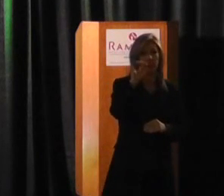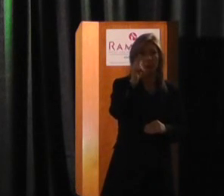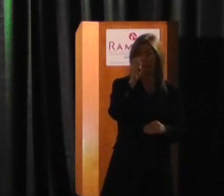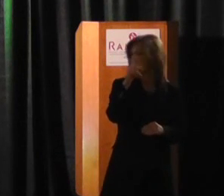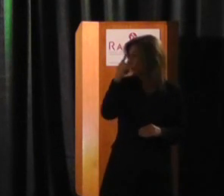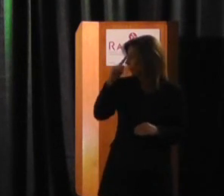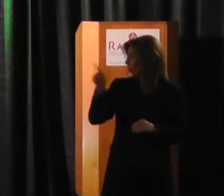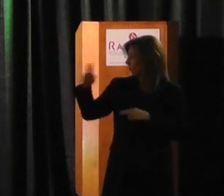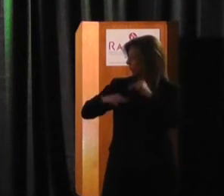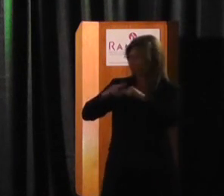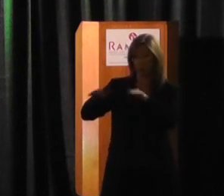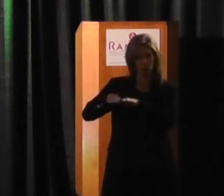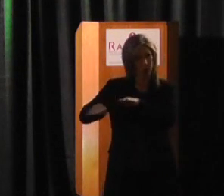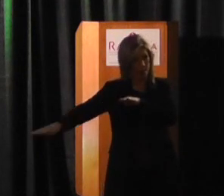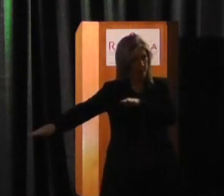for the stage.